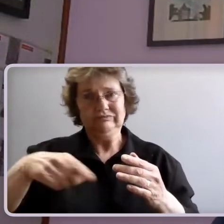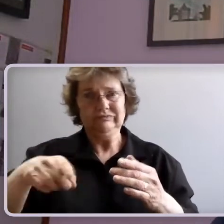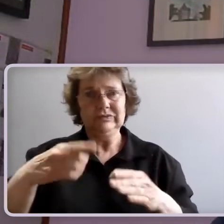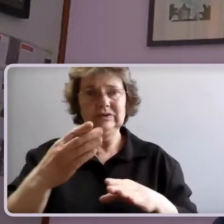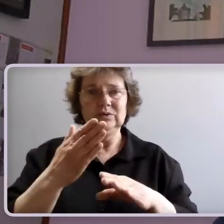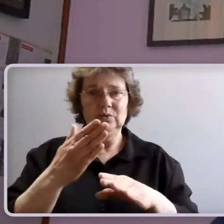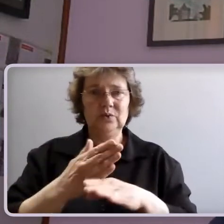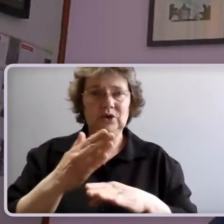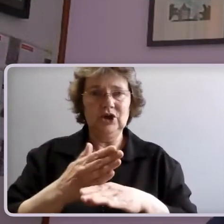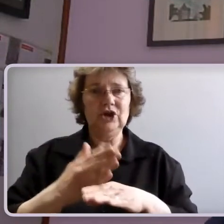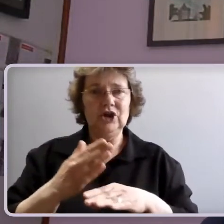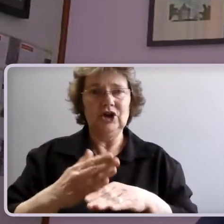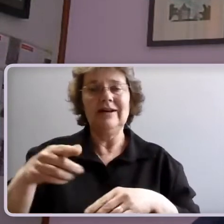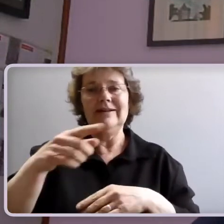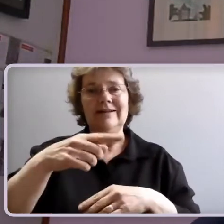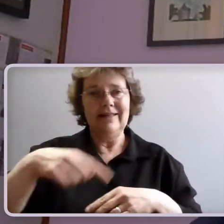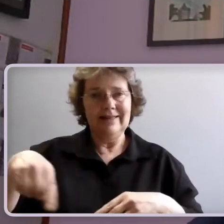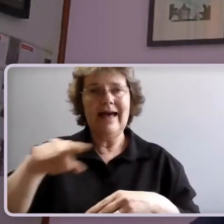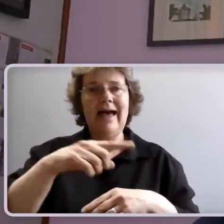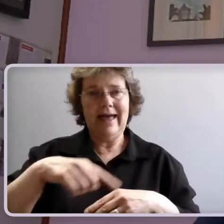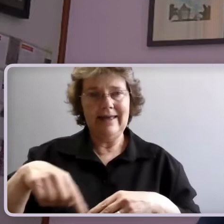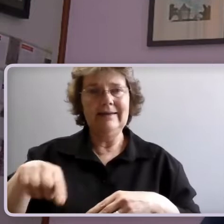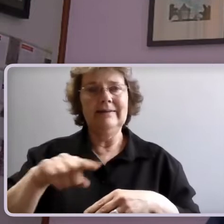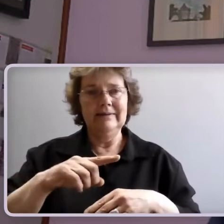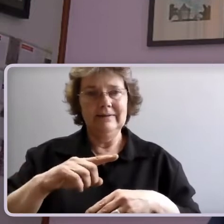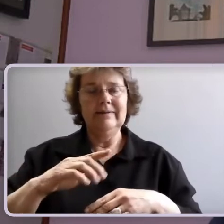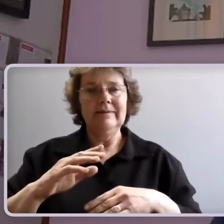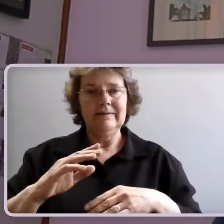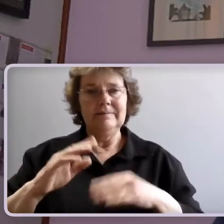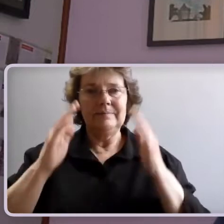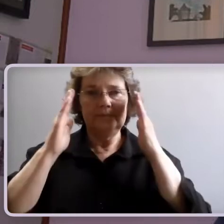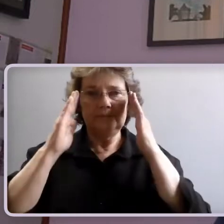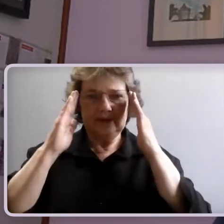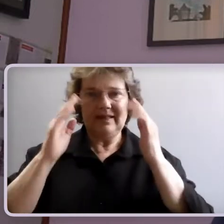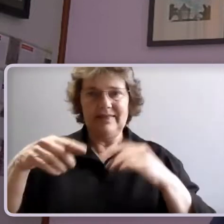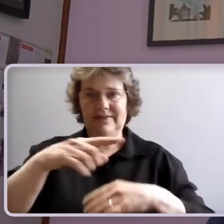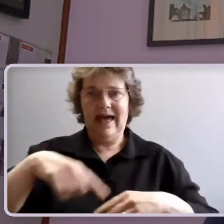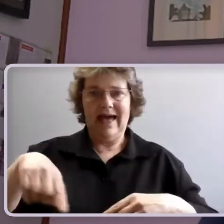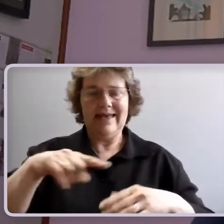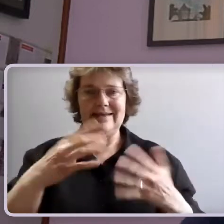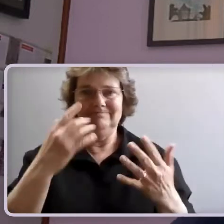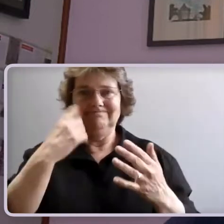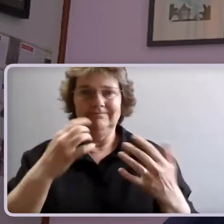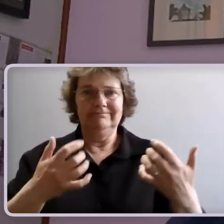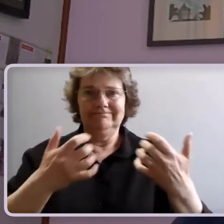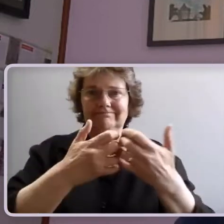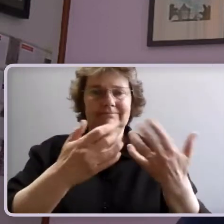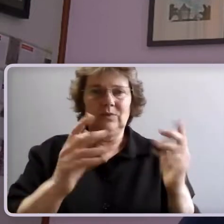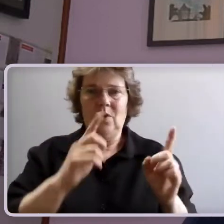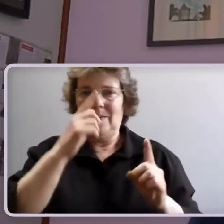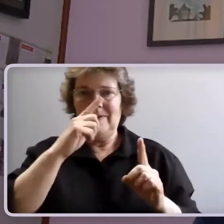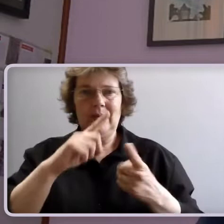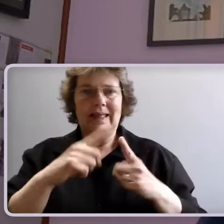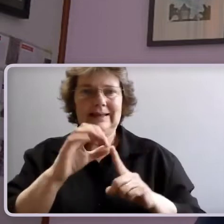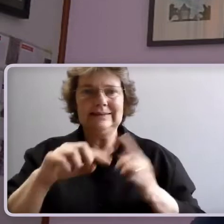the government as well as public expectations that we should get back to normal. And that